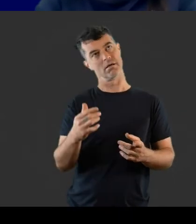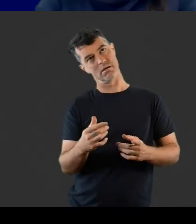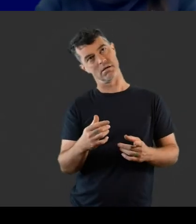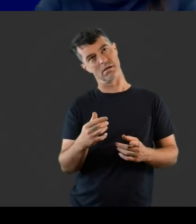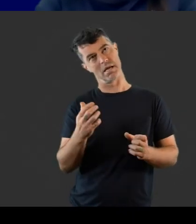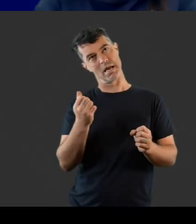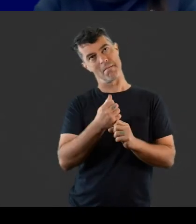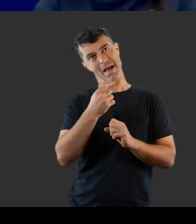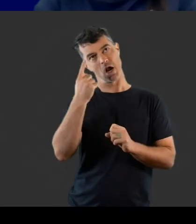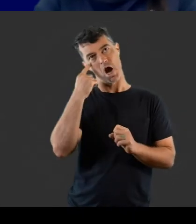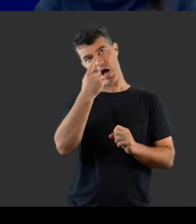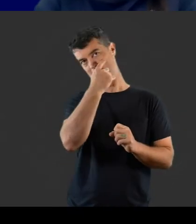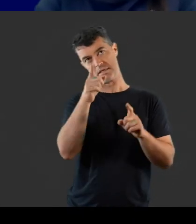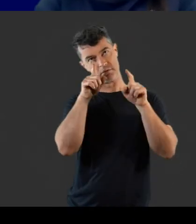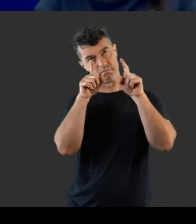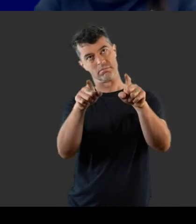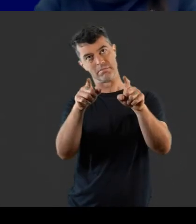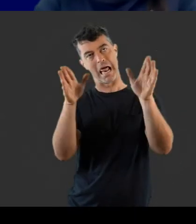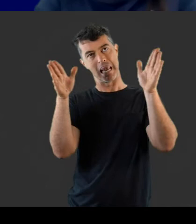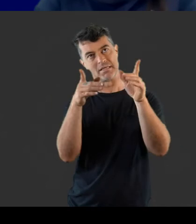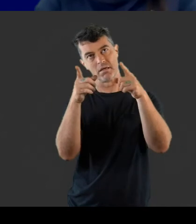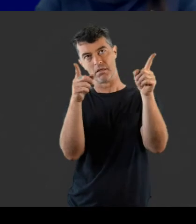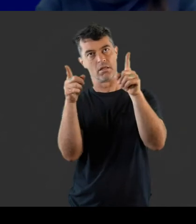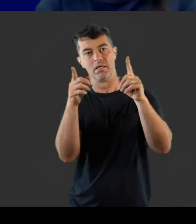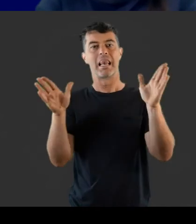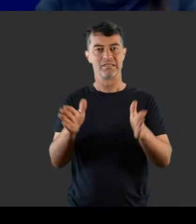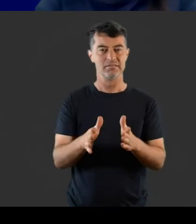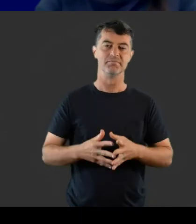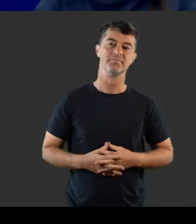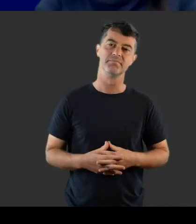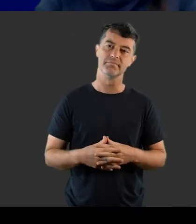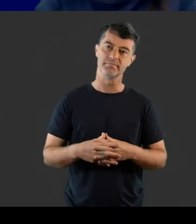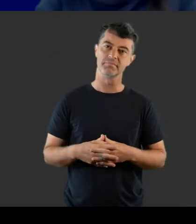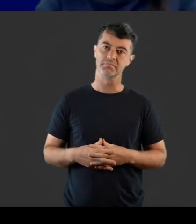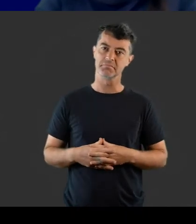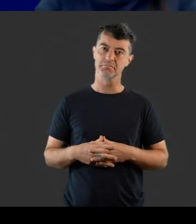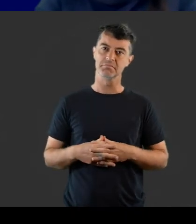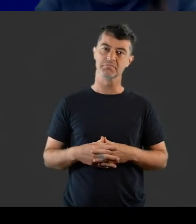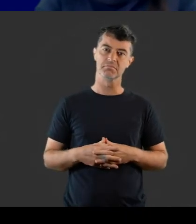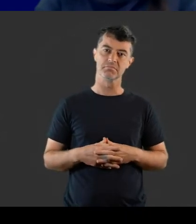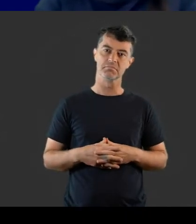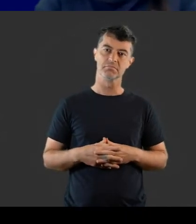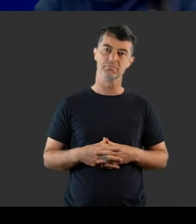head posture, which keeps the eyes in position of least eye movement.